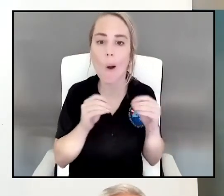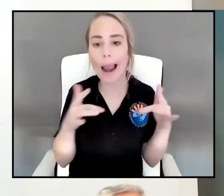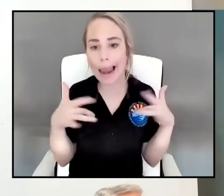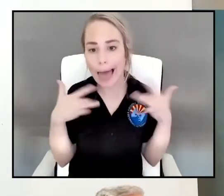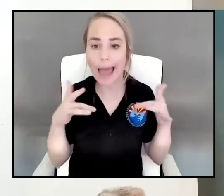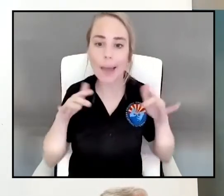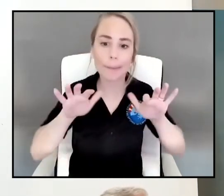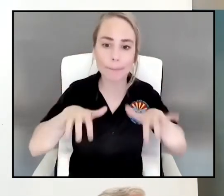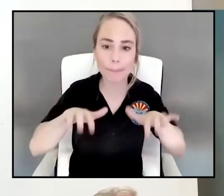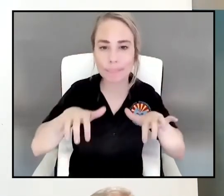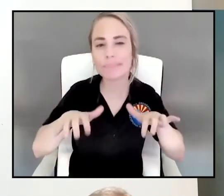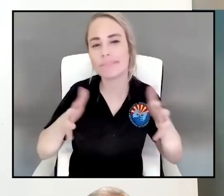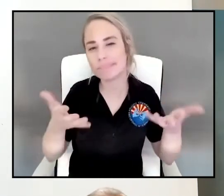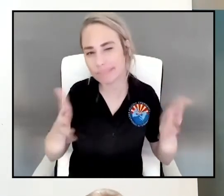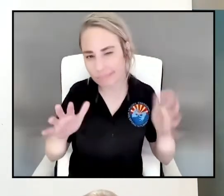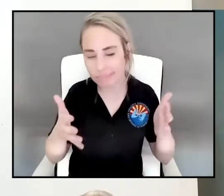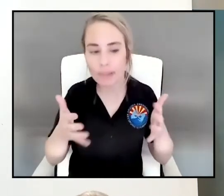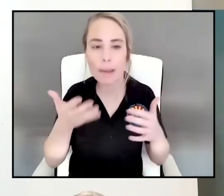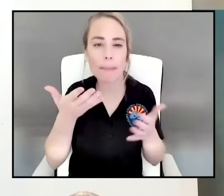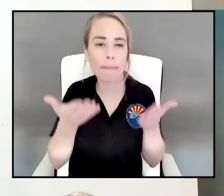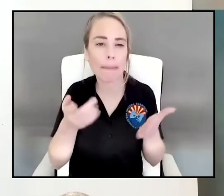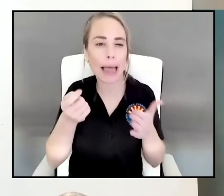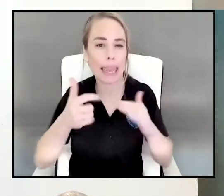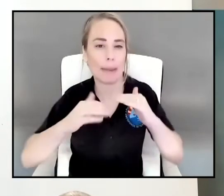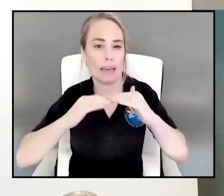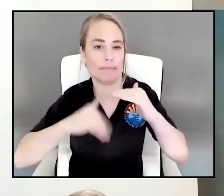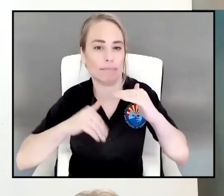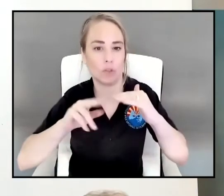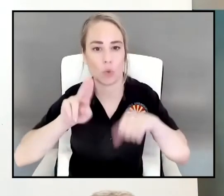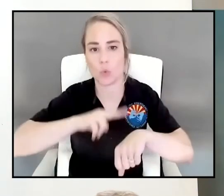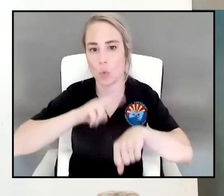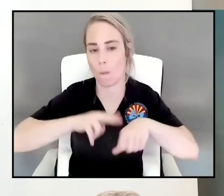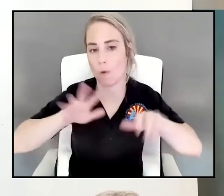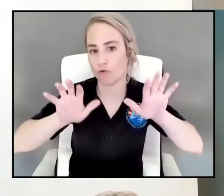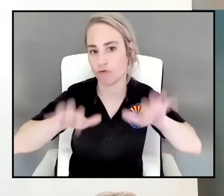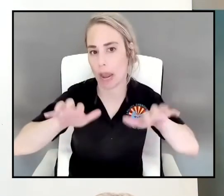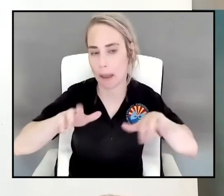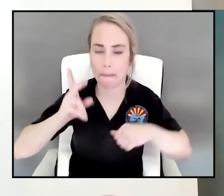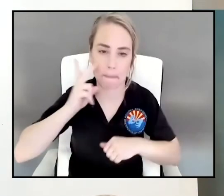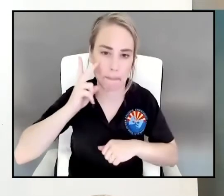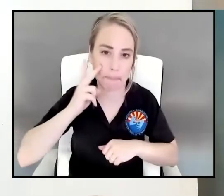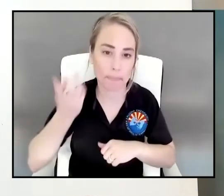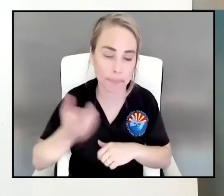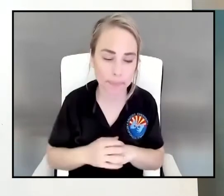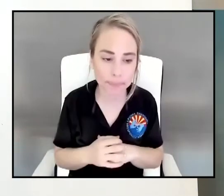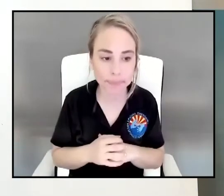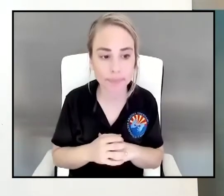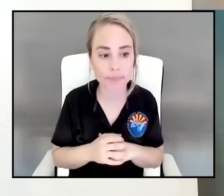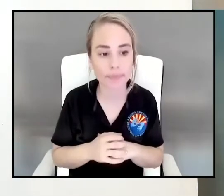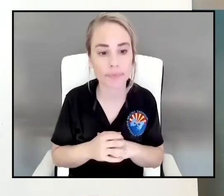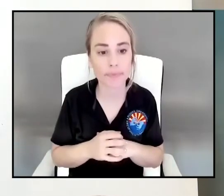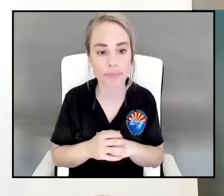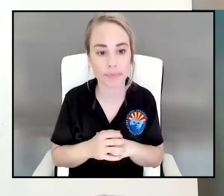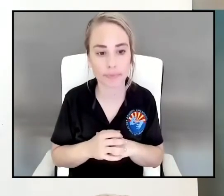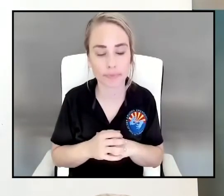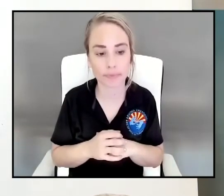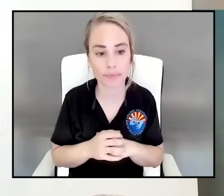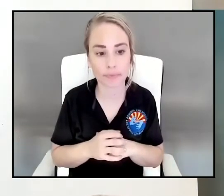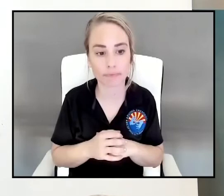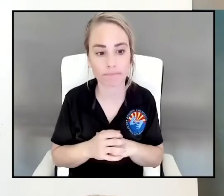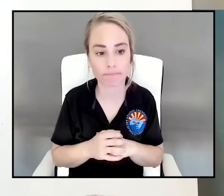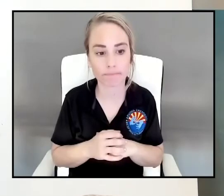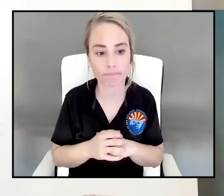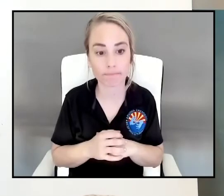less rain, or maybe slightly below normal for precipitation. And looking at the